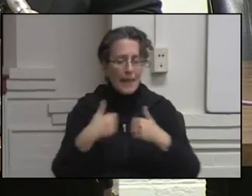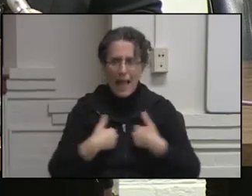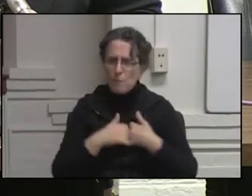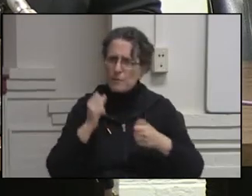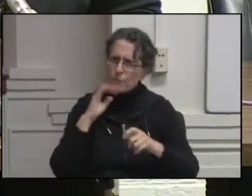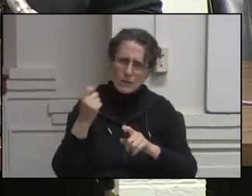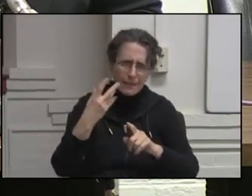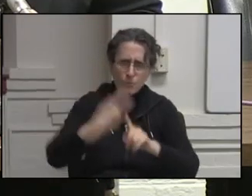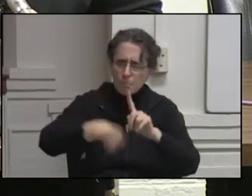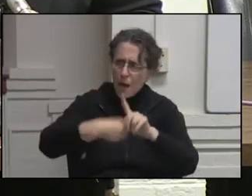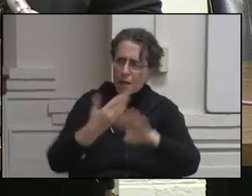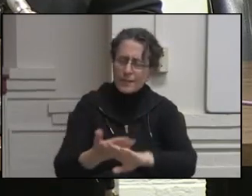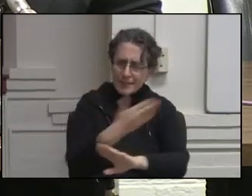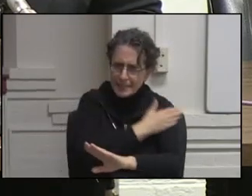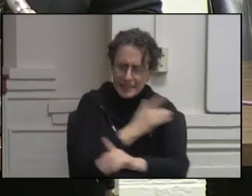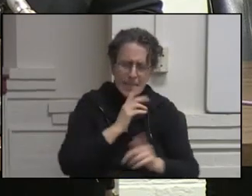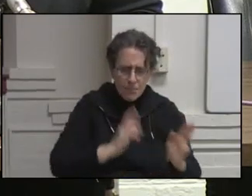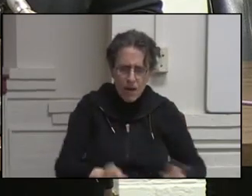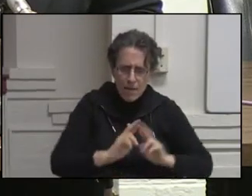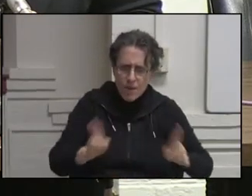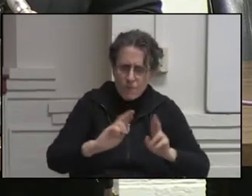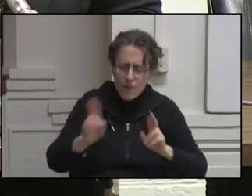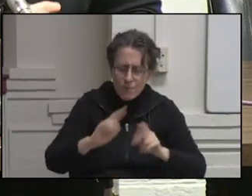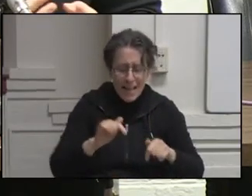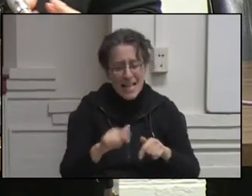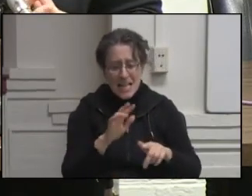the farms, and it's just wonderful to watch